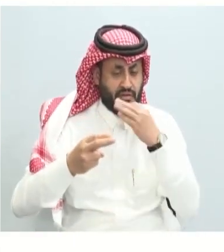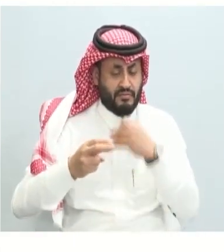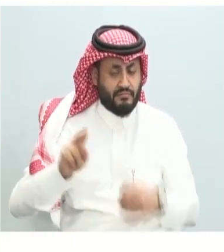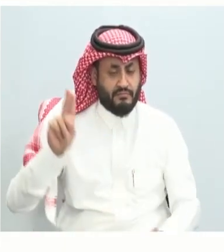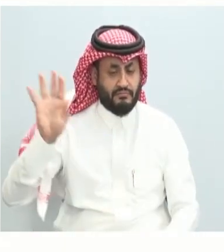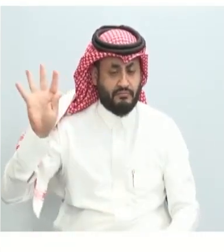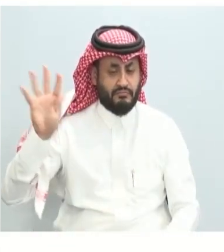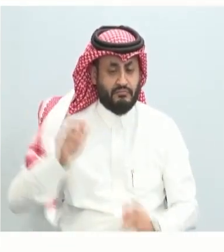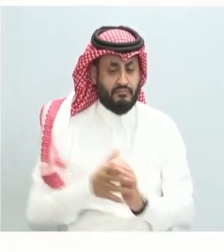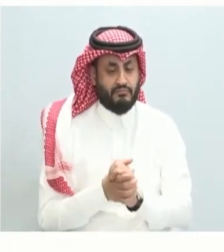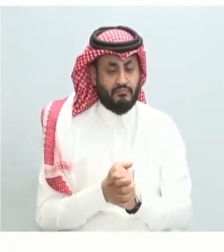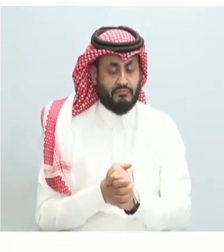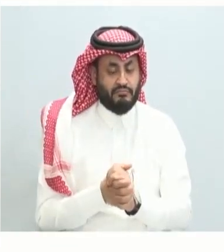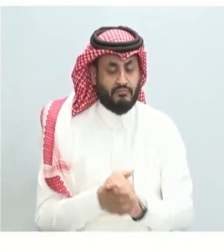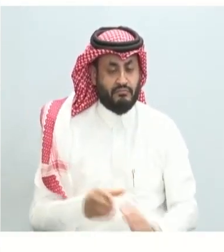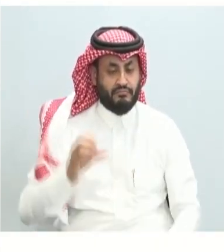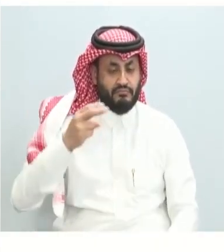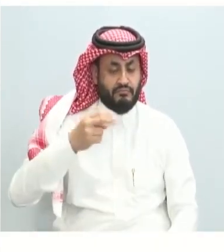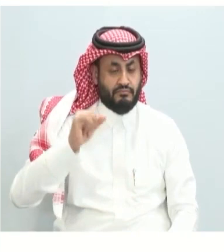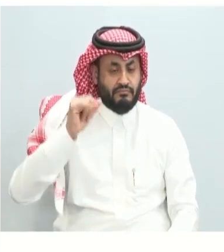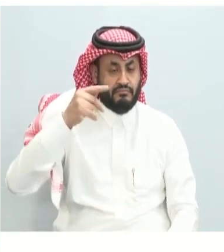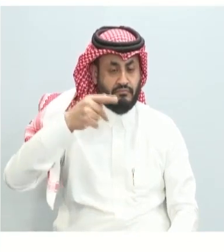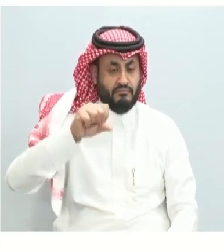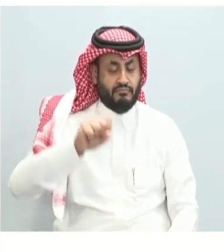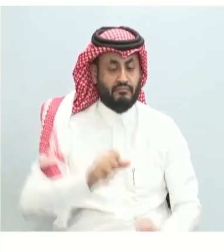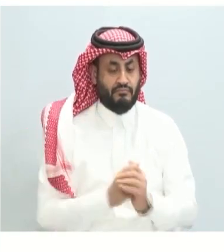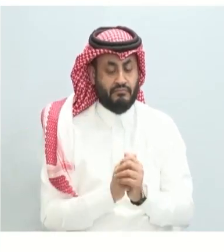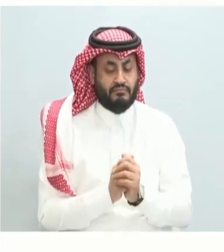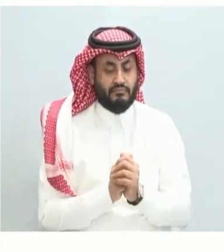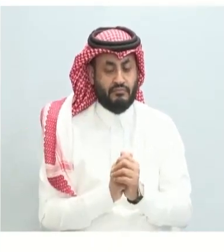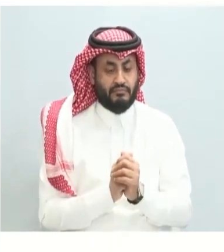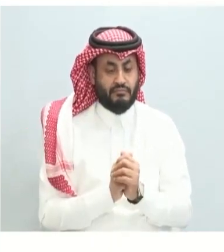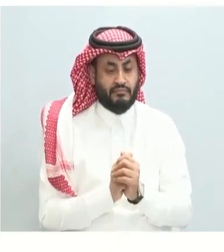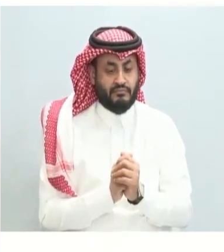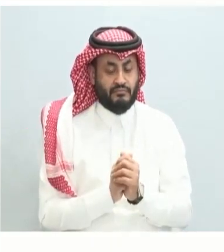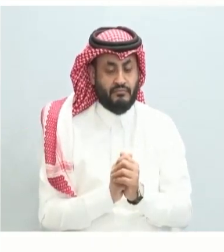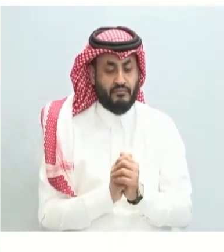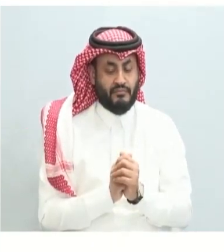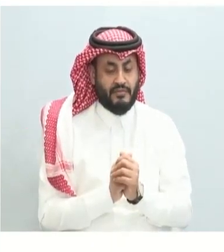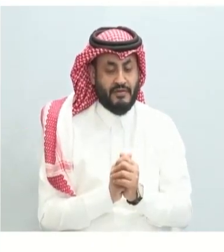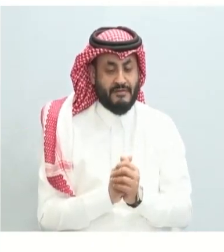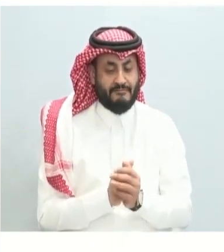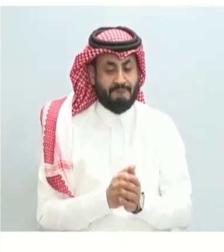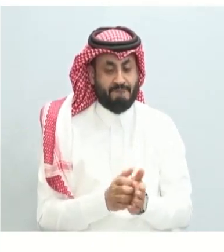H says ch, ch, chips, chips.